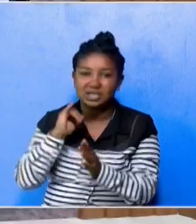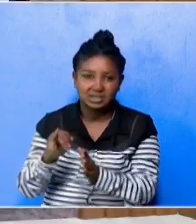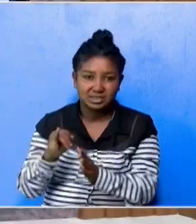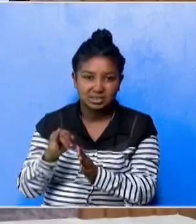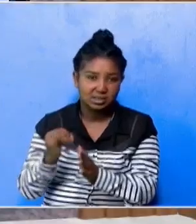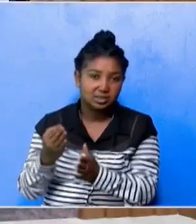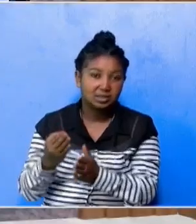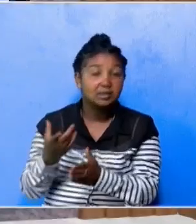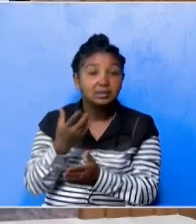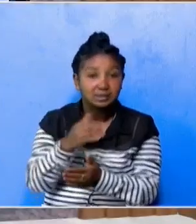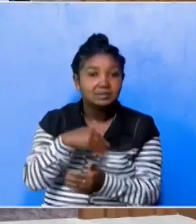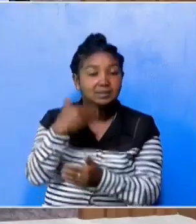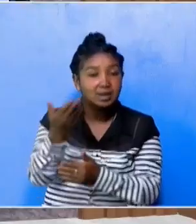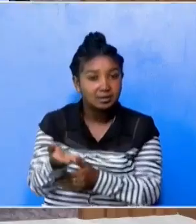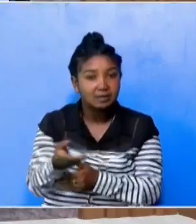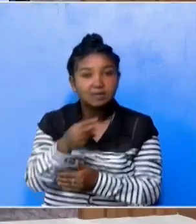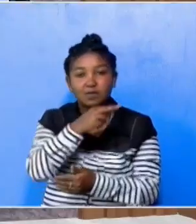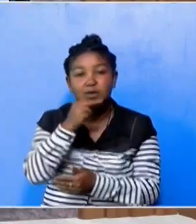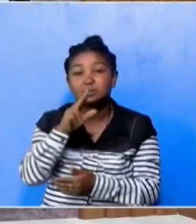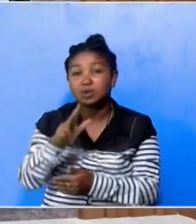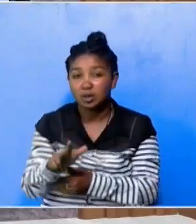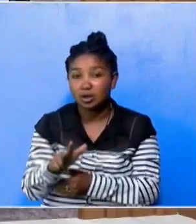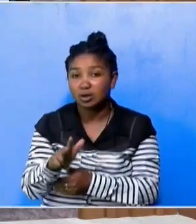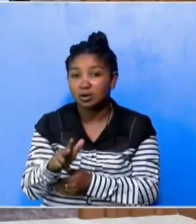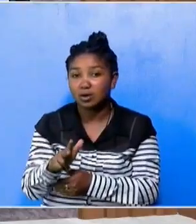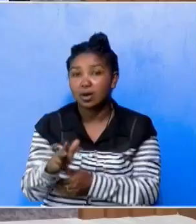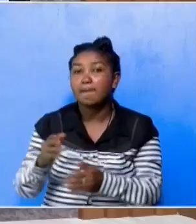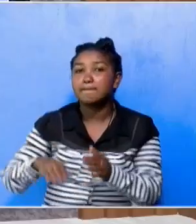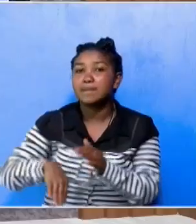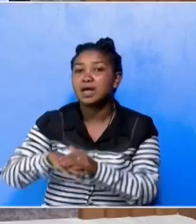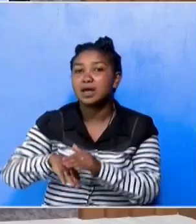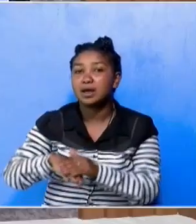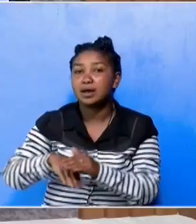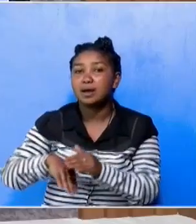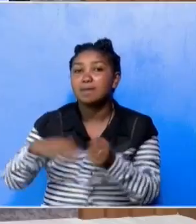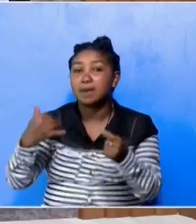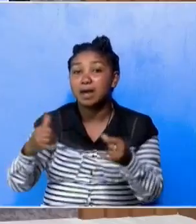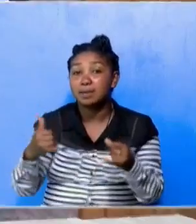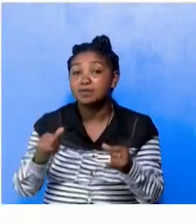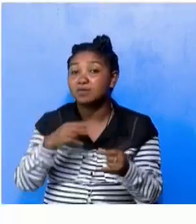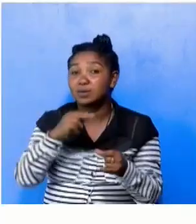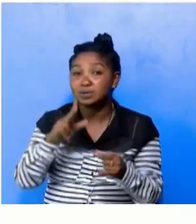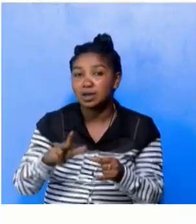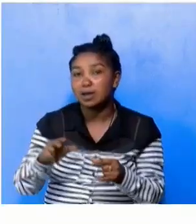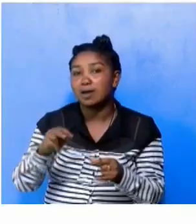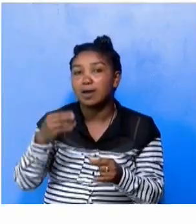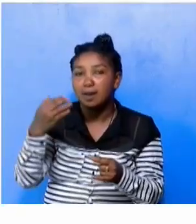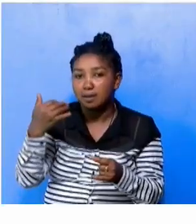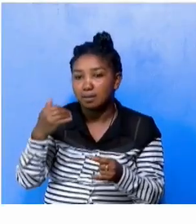is, then what the verb 3 form of play? It should be played.